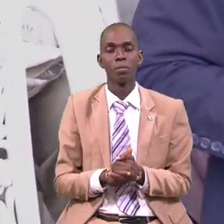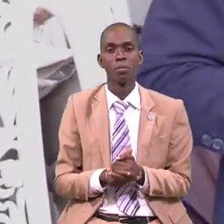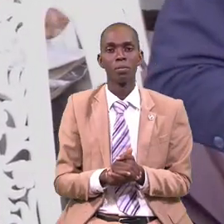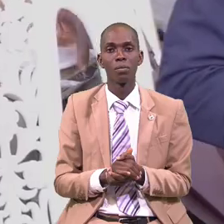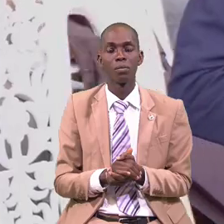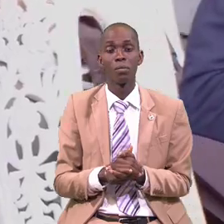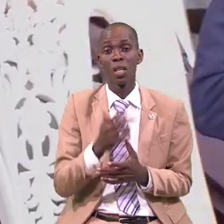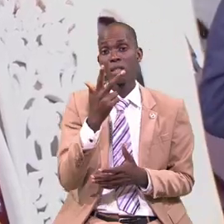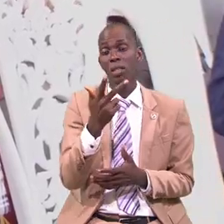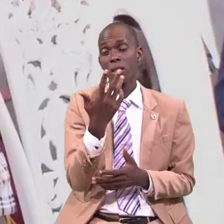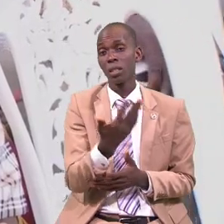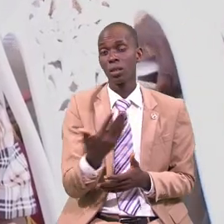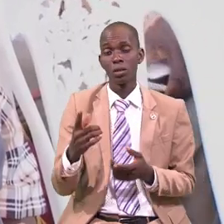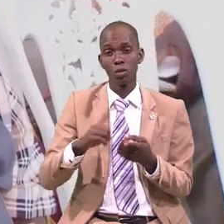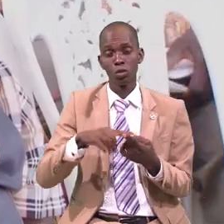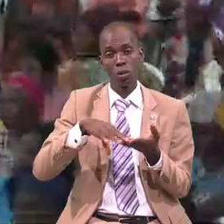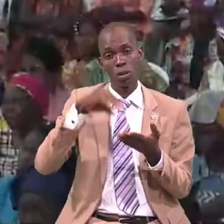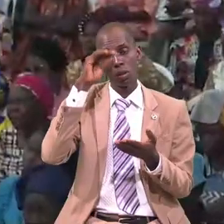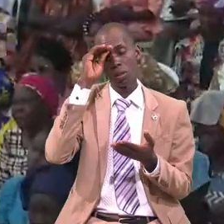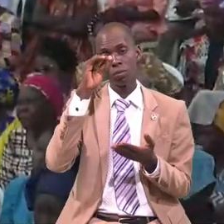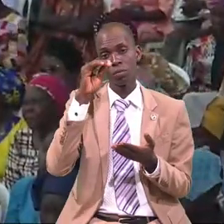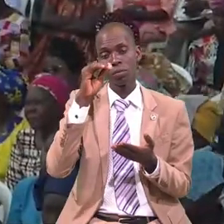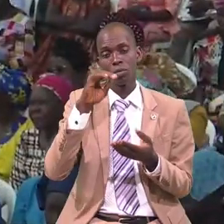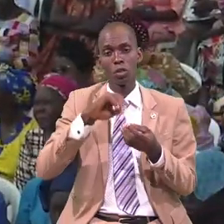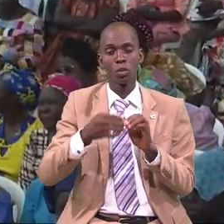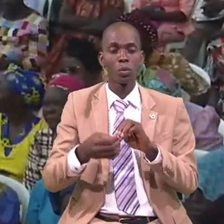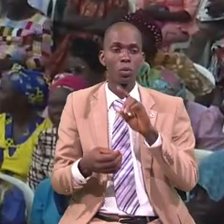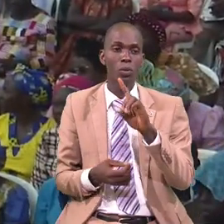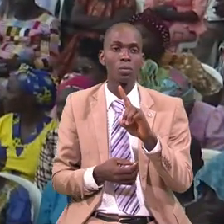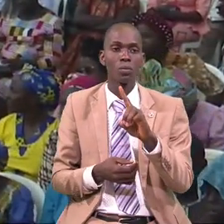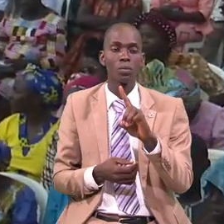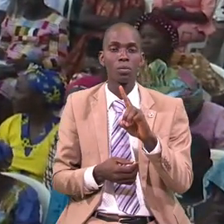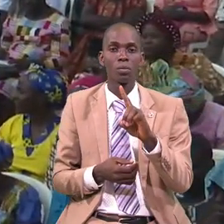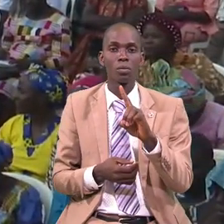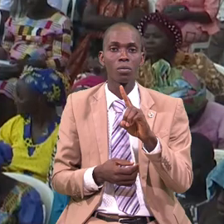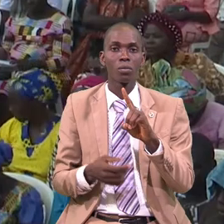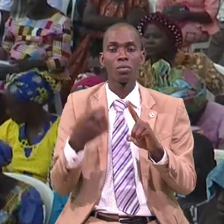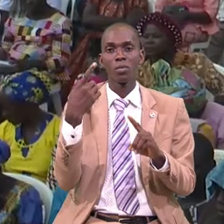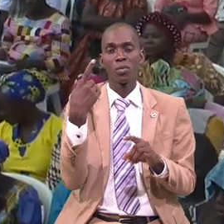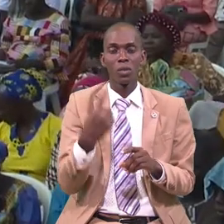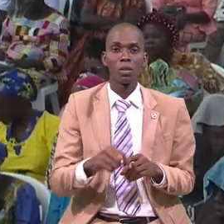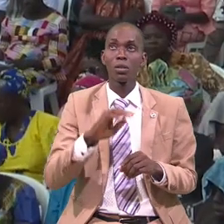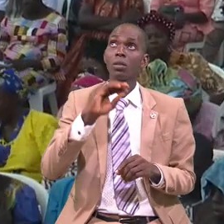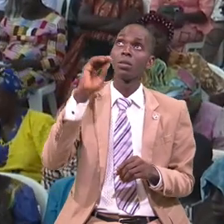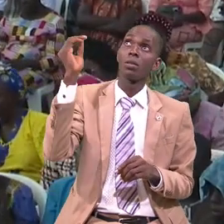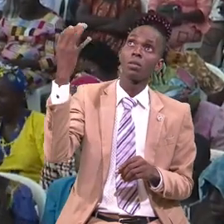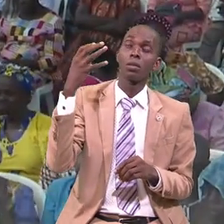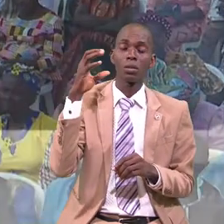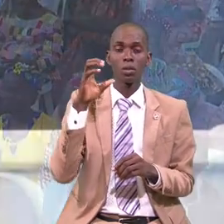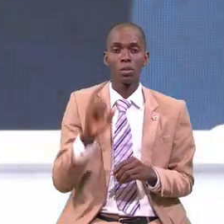Three things we're looking at. Number one, the gracious transformation of